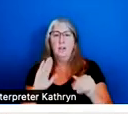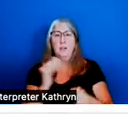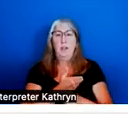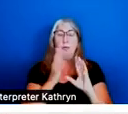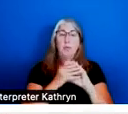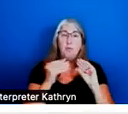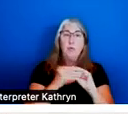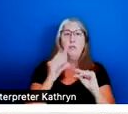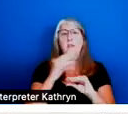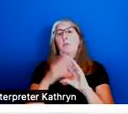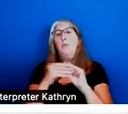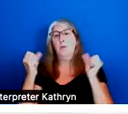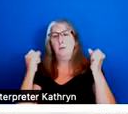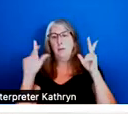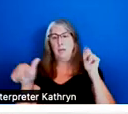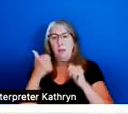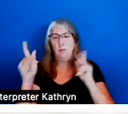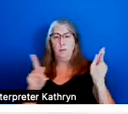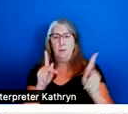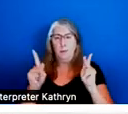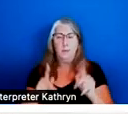the stories of so many others